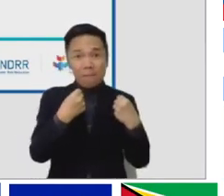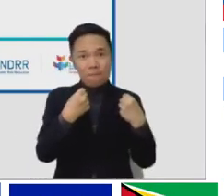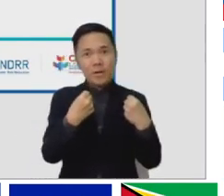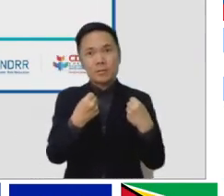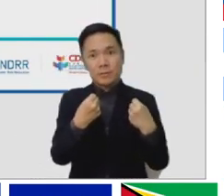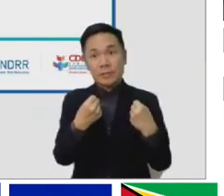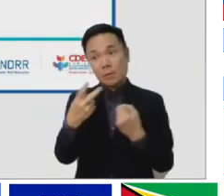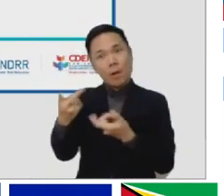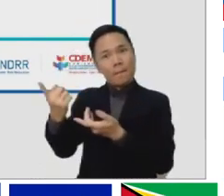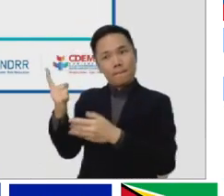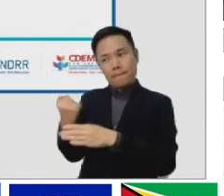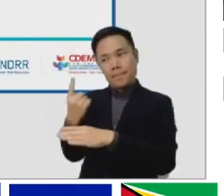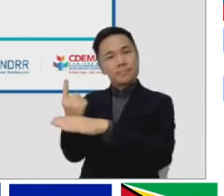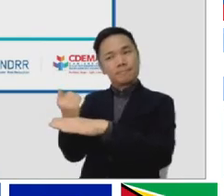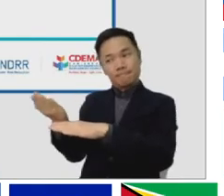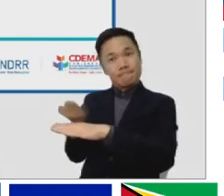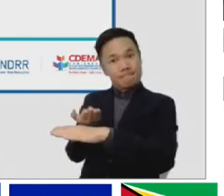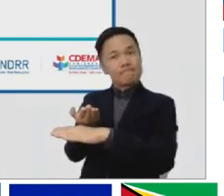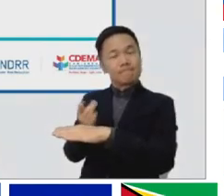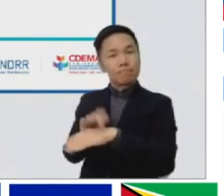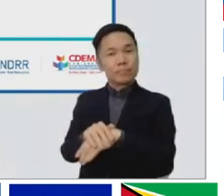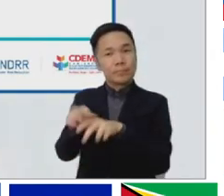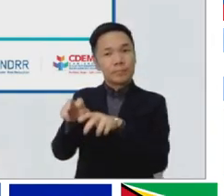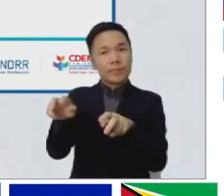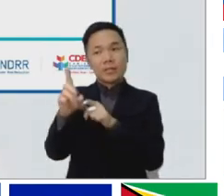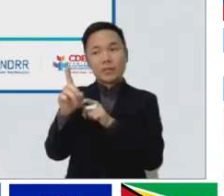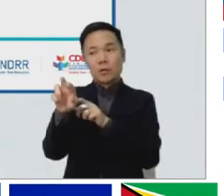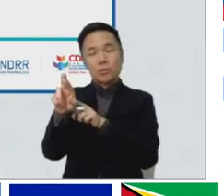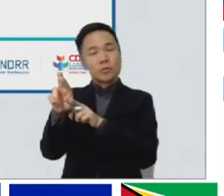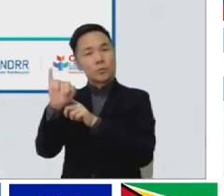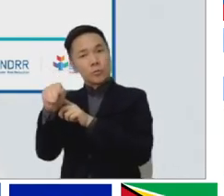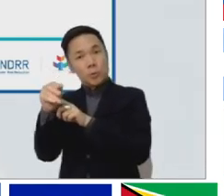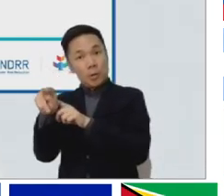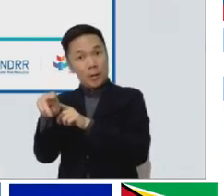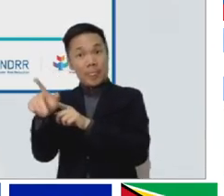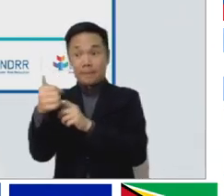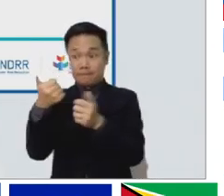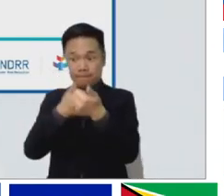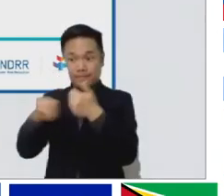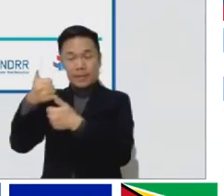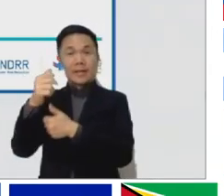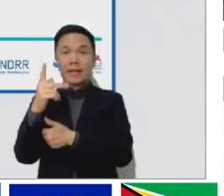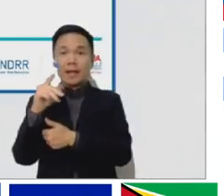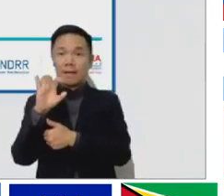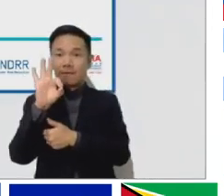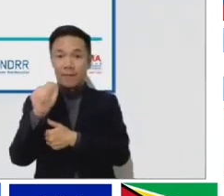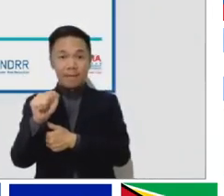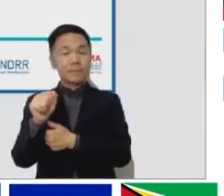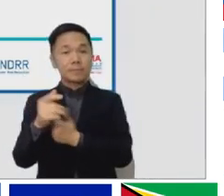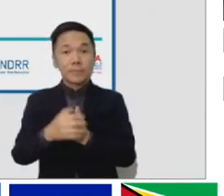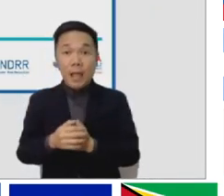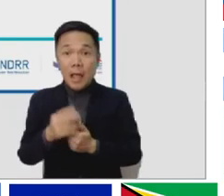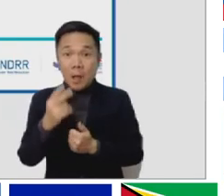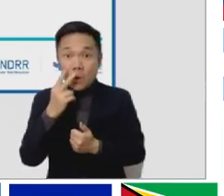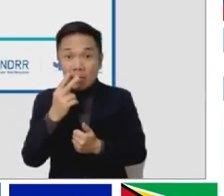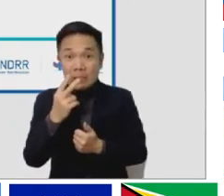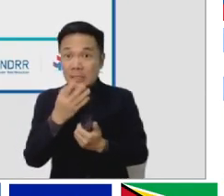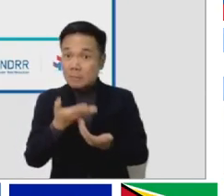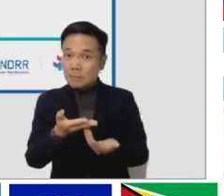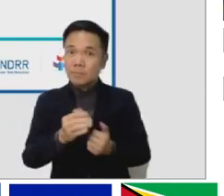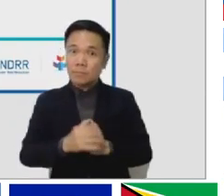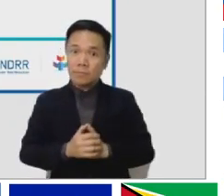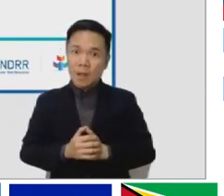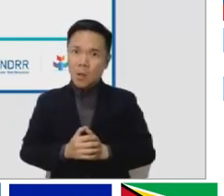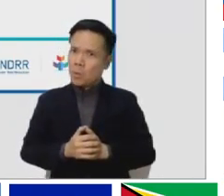today, in the Dr. St. John, who's the executive director of CARFA. And this was a very